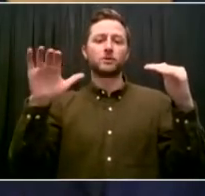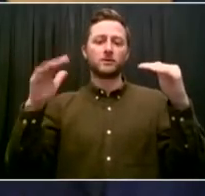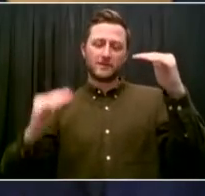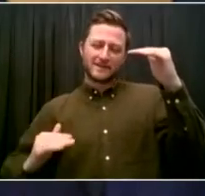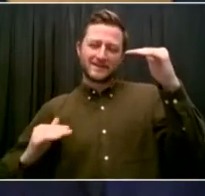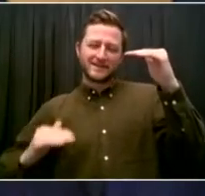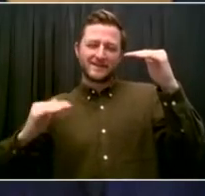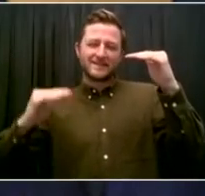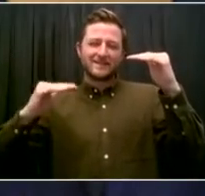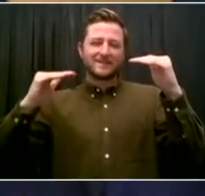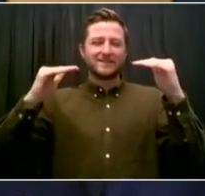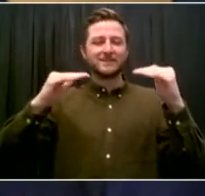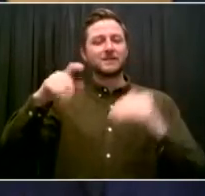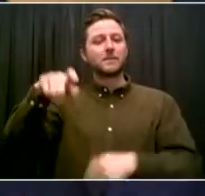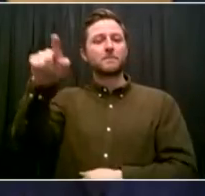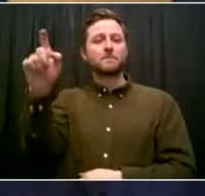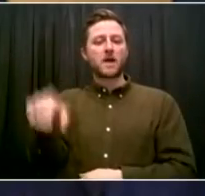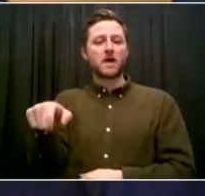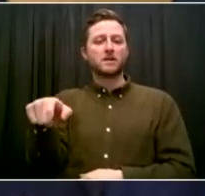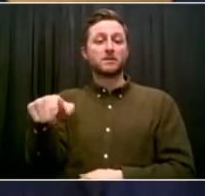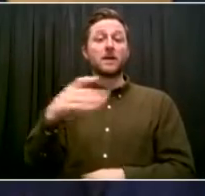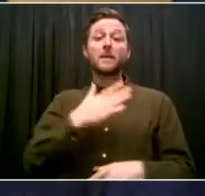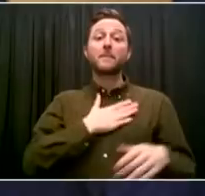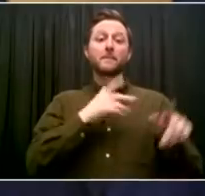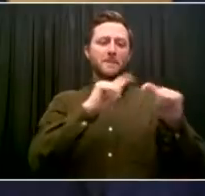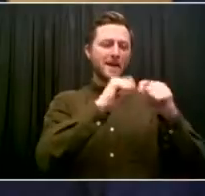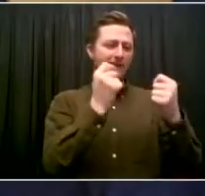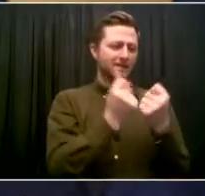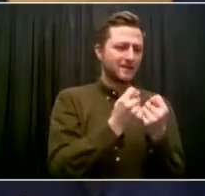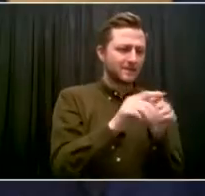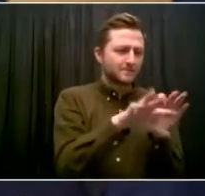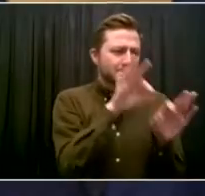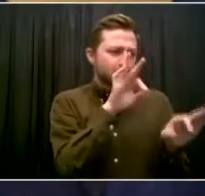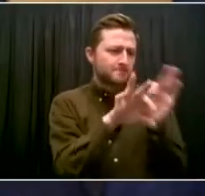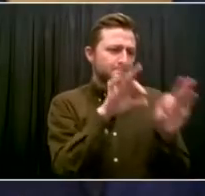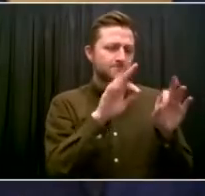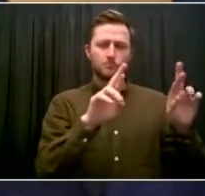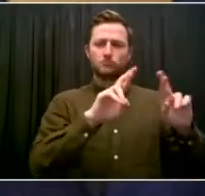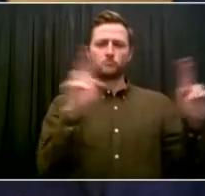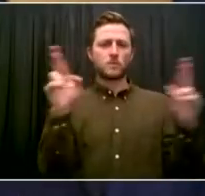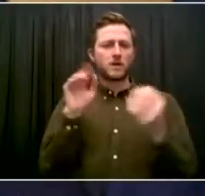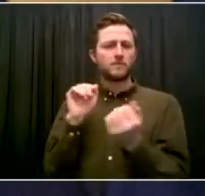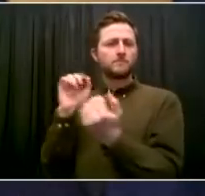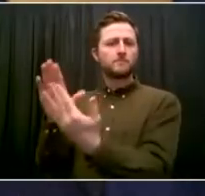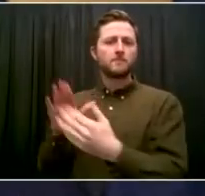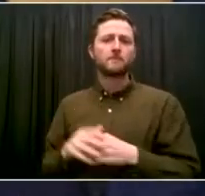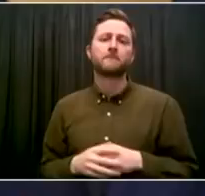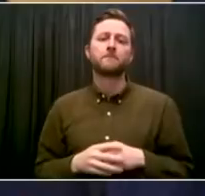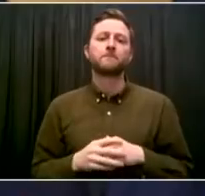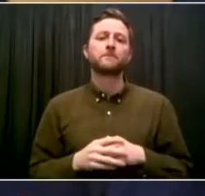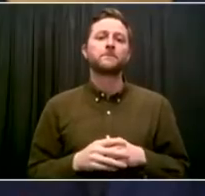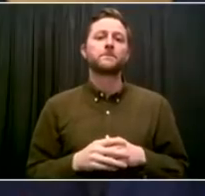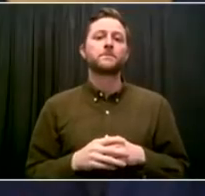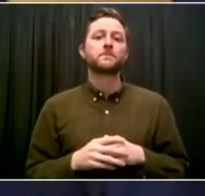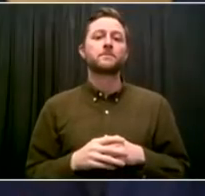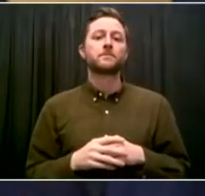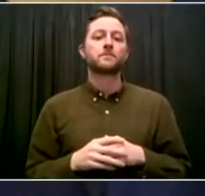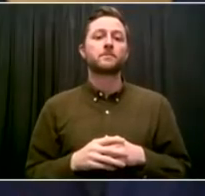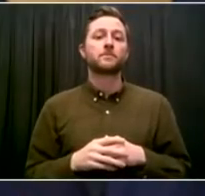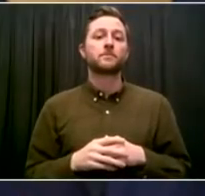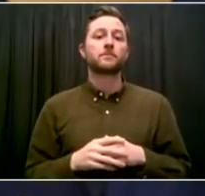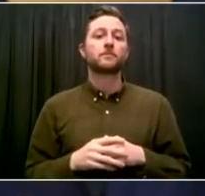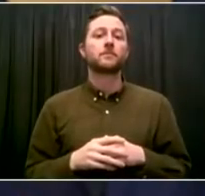put together. And New Yorkers, notice I have not said this at all. I didn't point to the previous generation, the previous